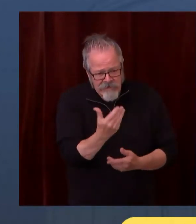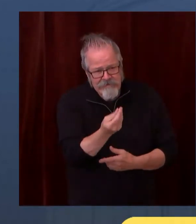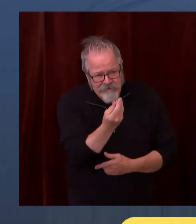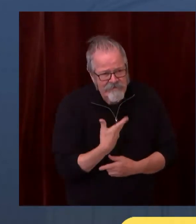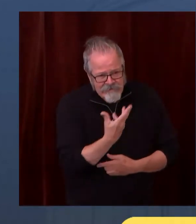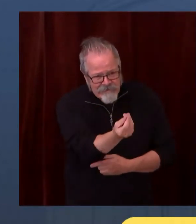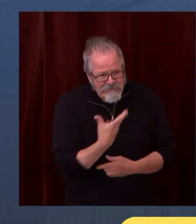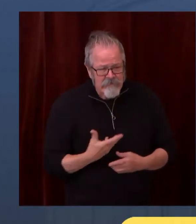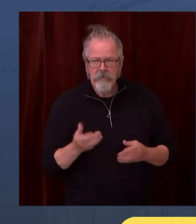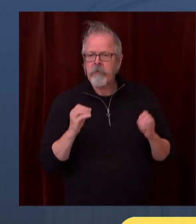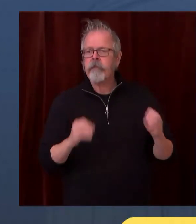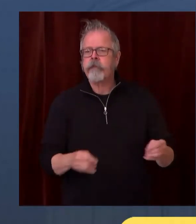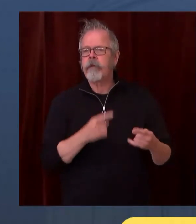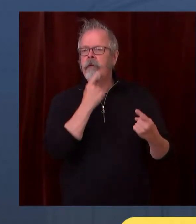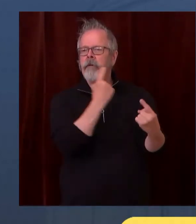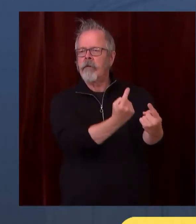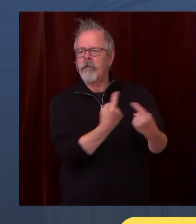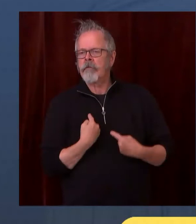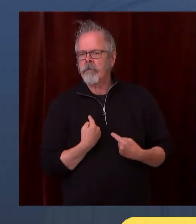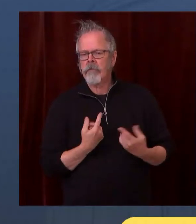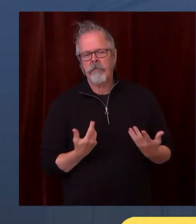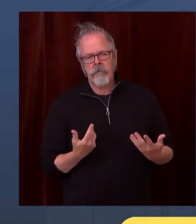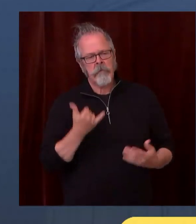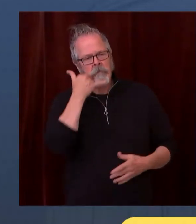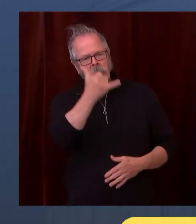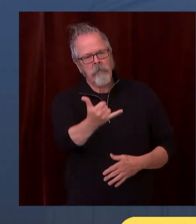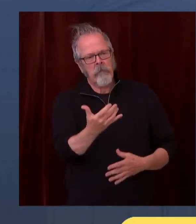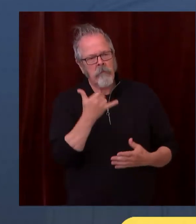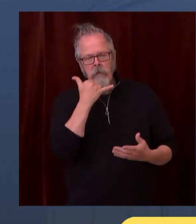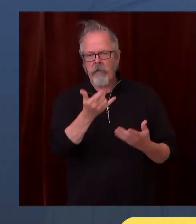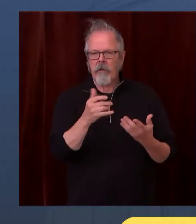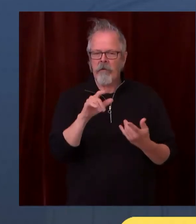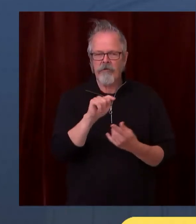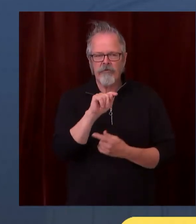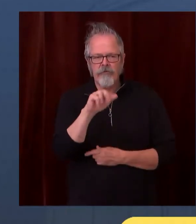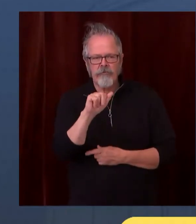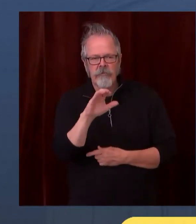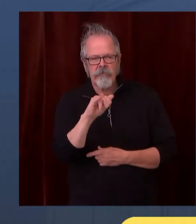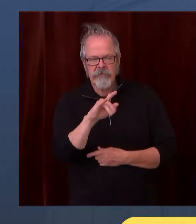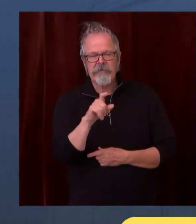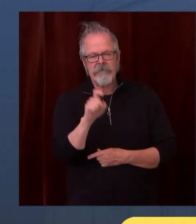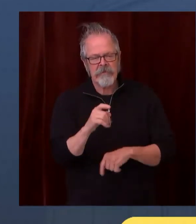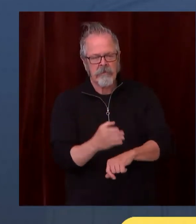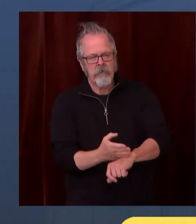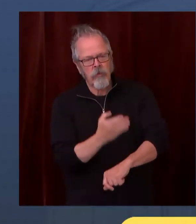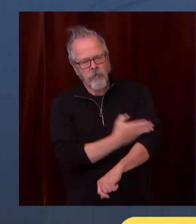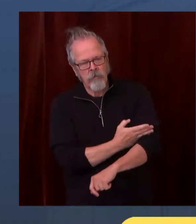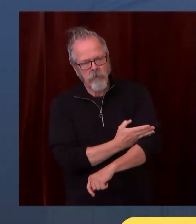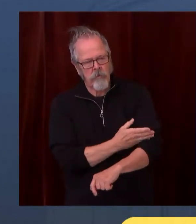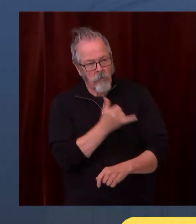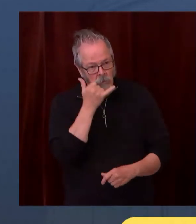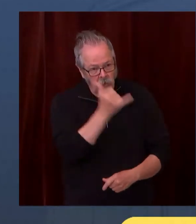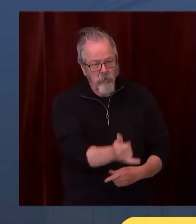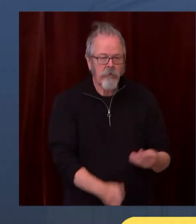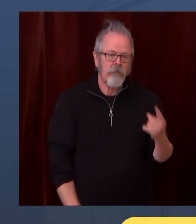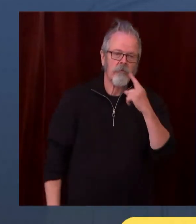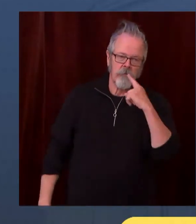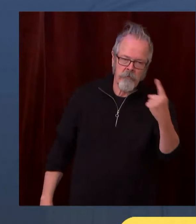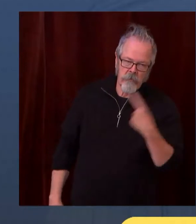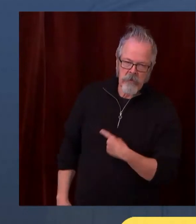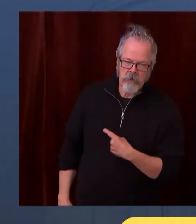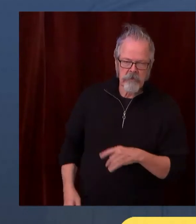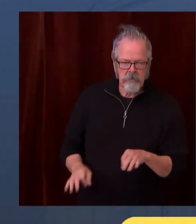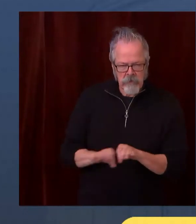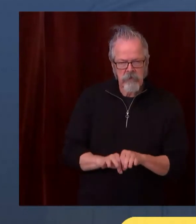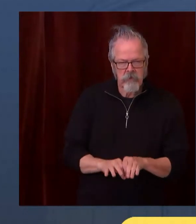Secretary of State and several nonpartisan county auditors have expressed confidence, have met with Postal Service folks